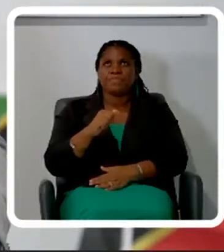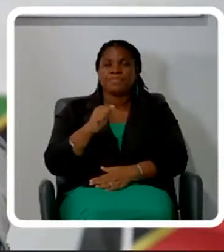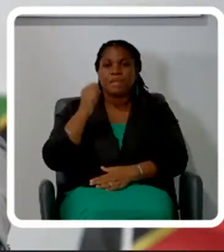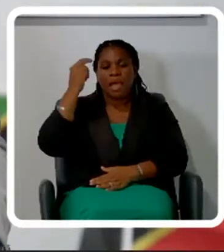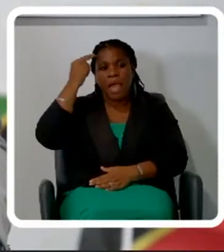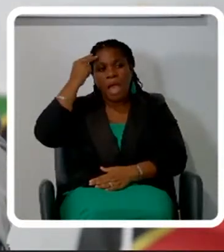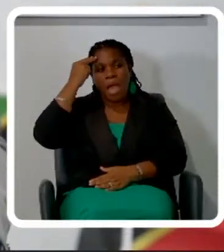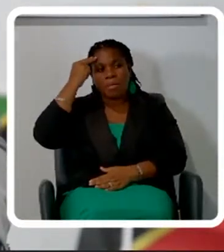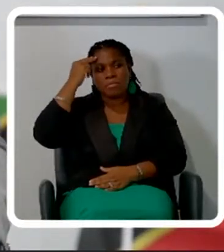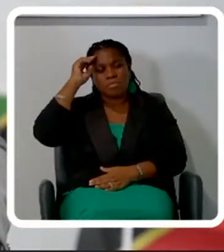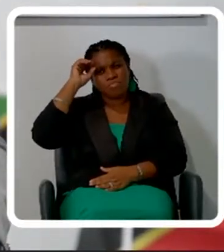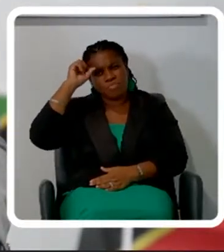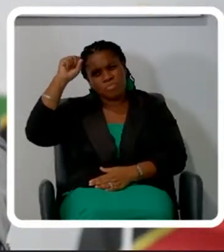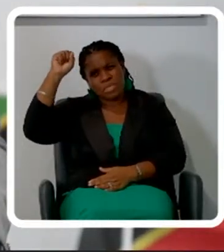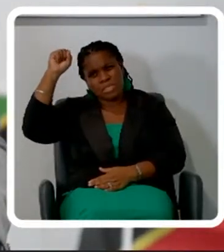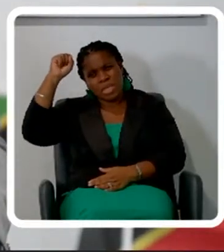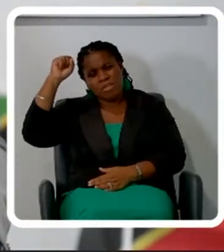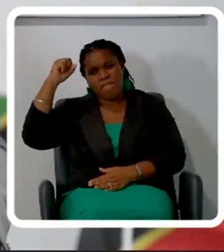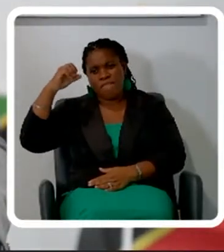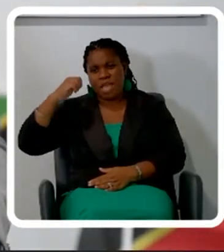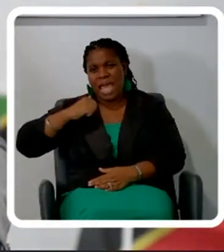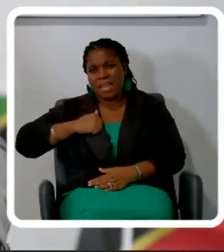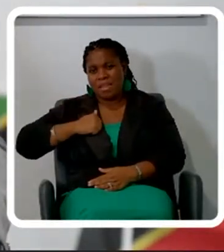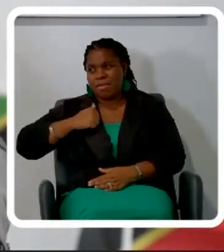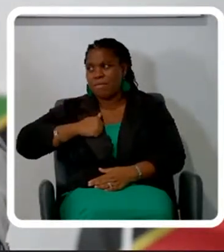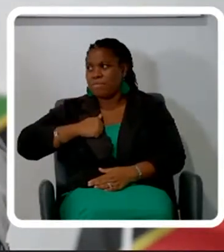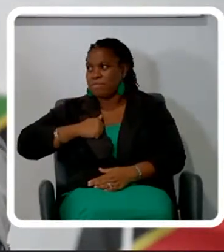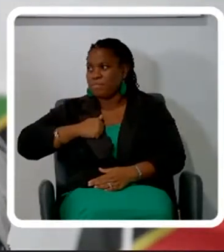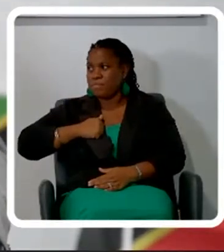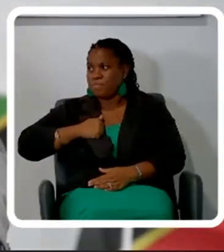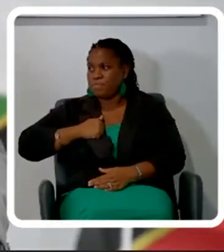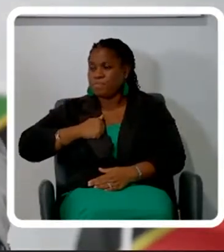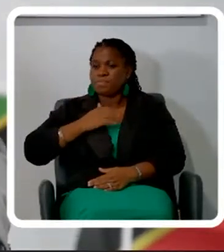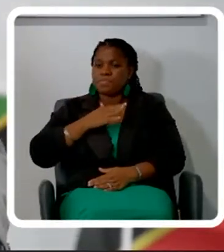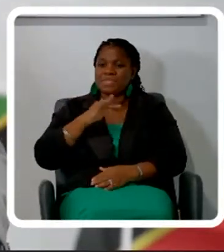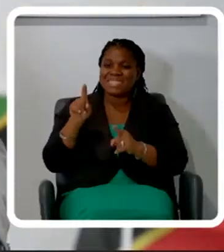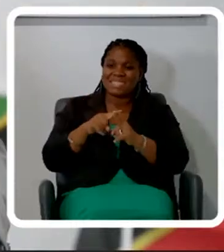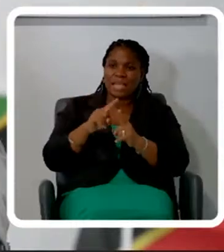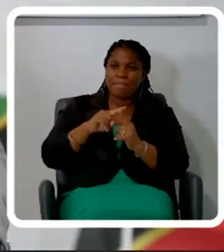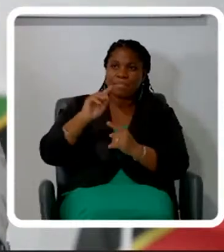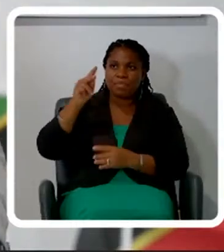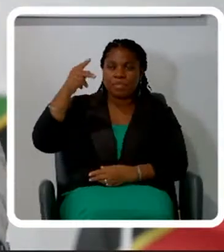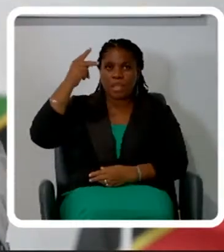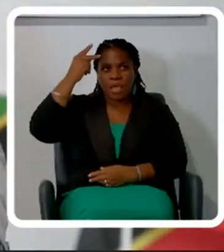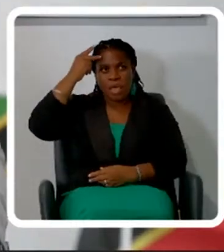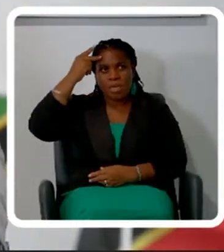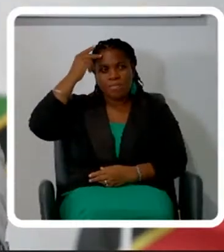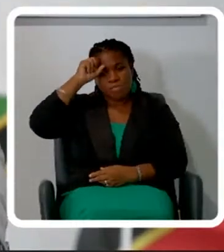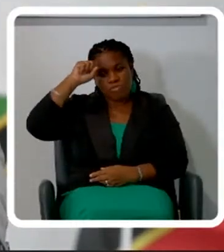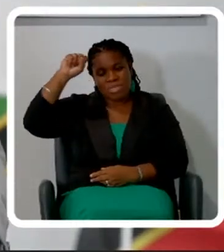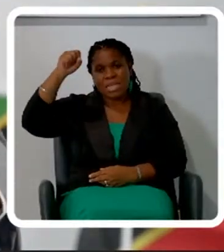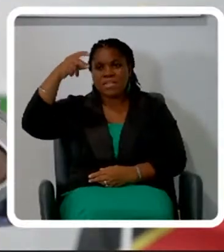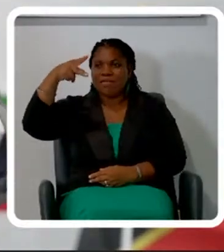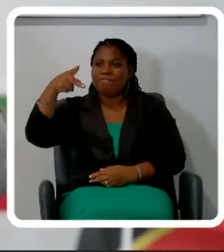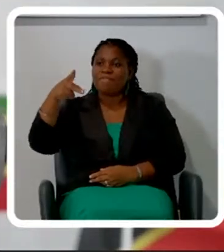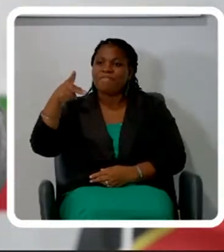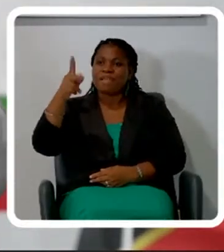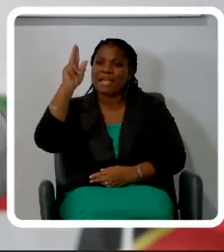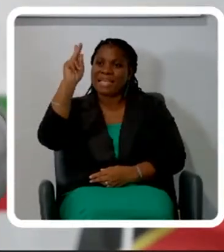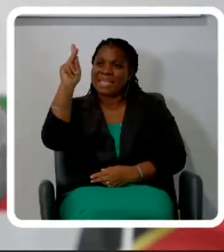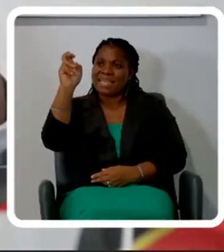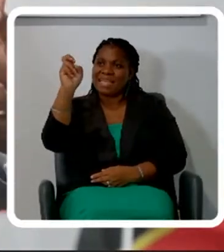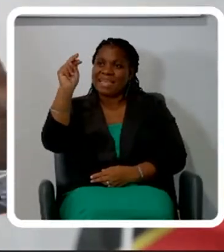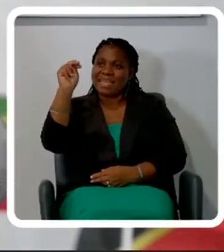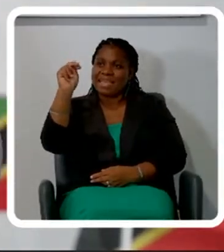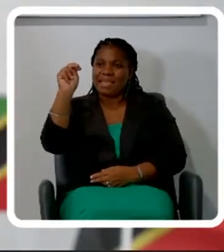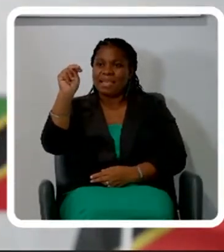I think the country that sends the troops there, Kenya. President of Kenya was also there and he spoke.